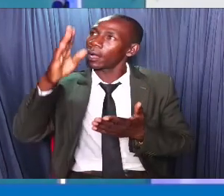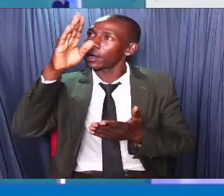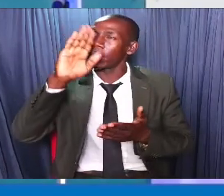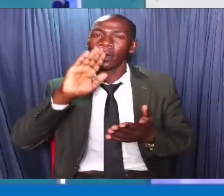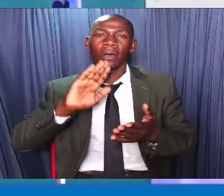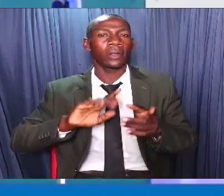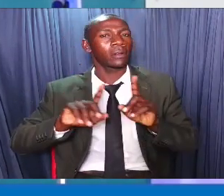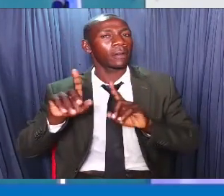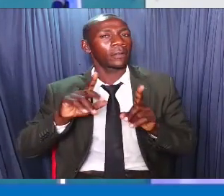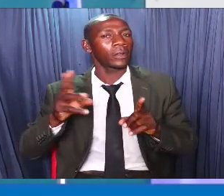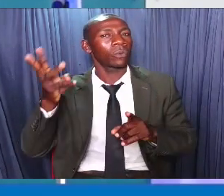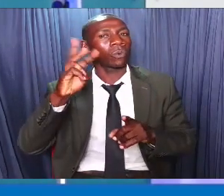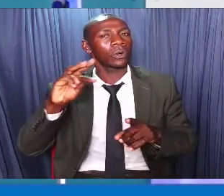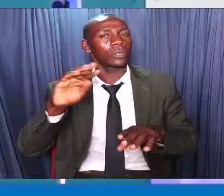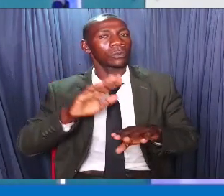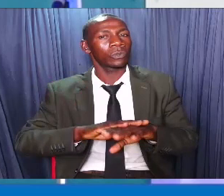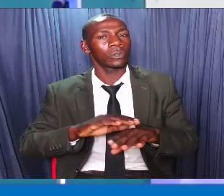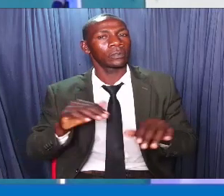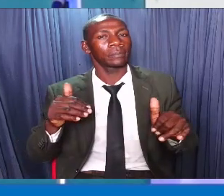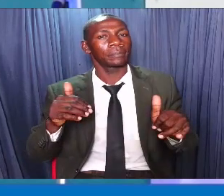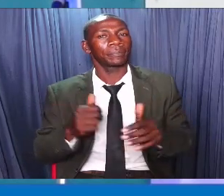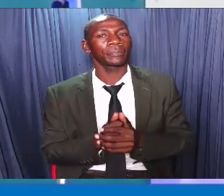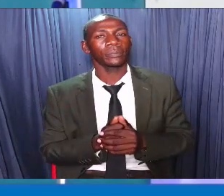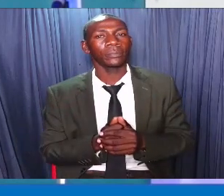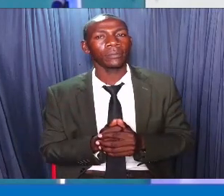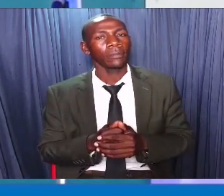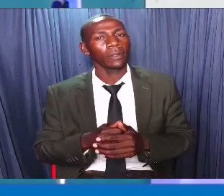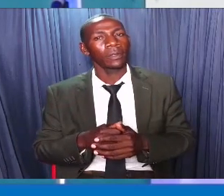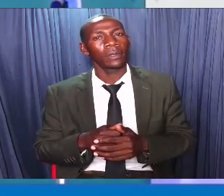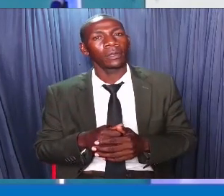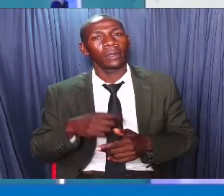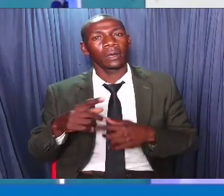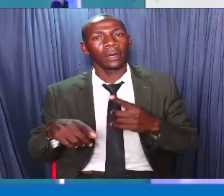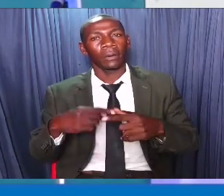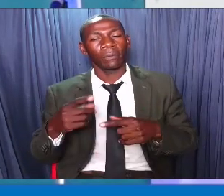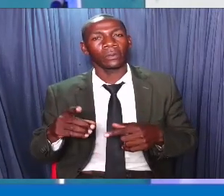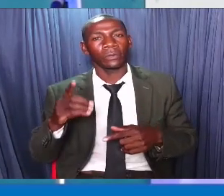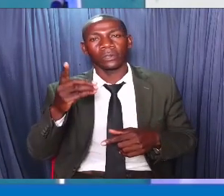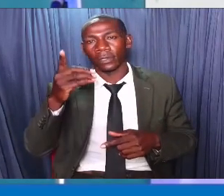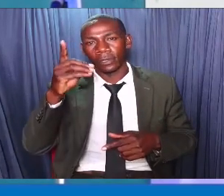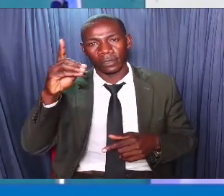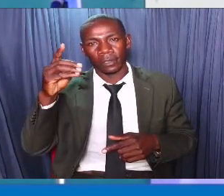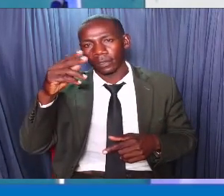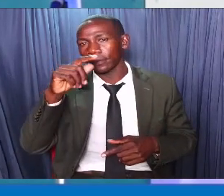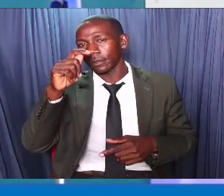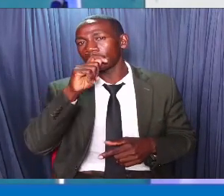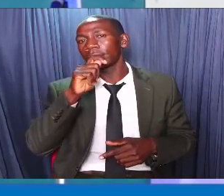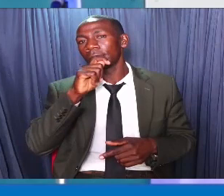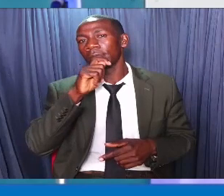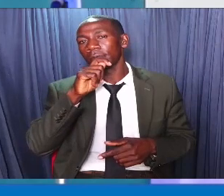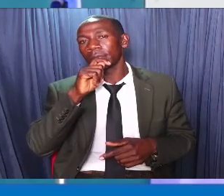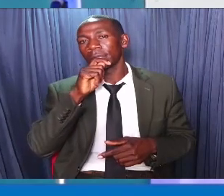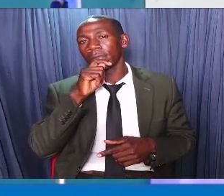ilikuwa njema. I thank God the journey was peaceful. Nilienda hapa Dar es Salaam. I went to Dar es Salaam. Na